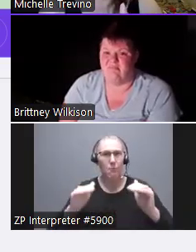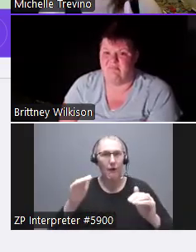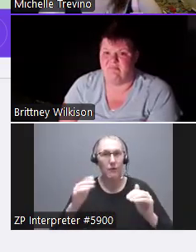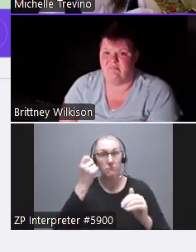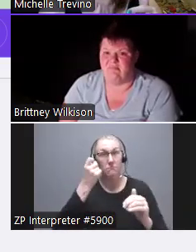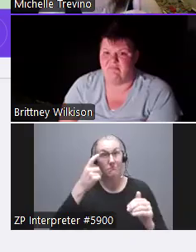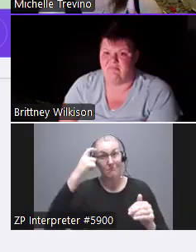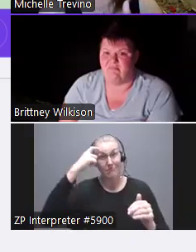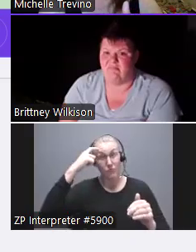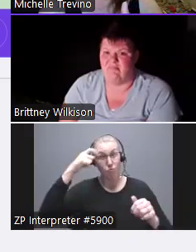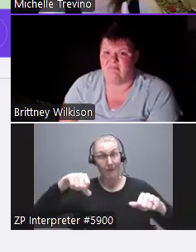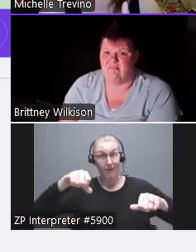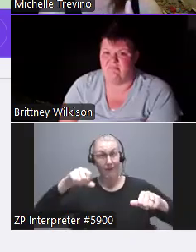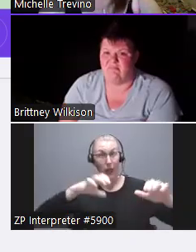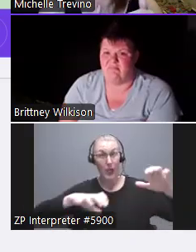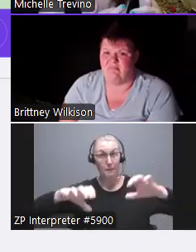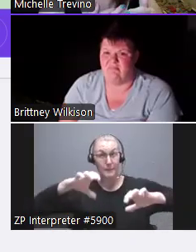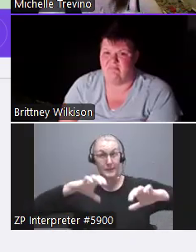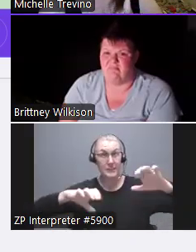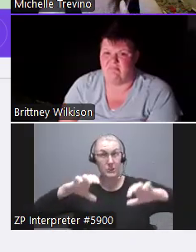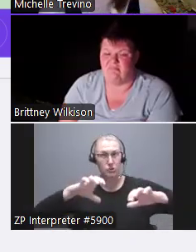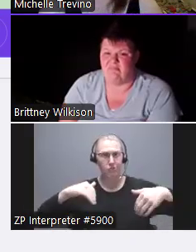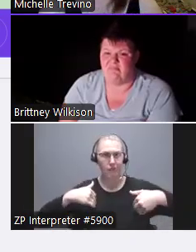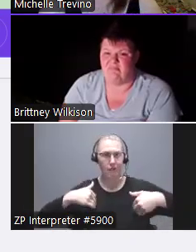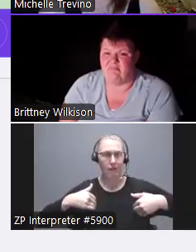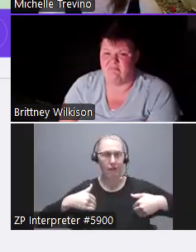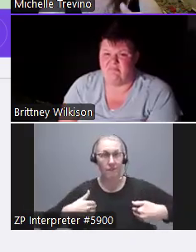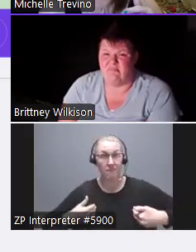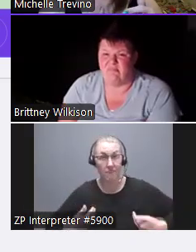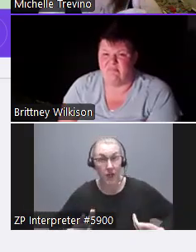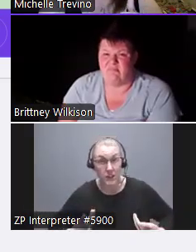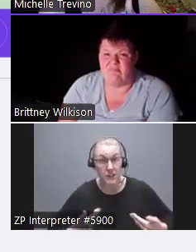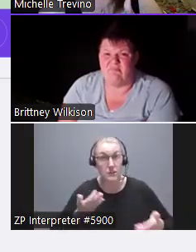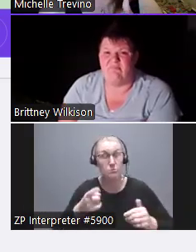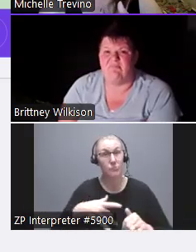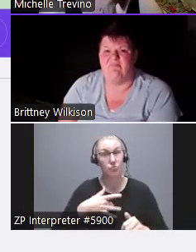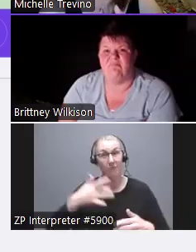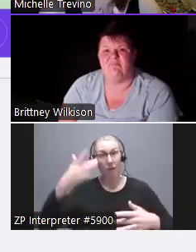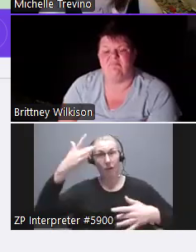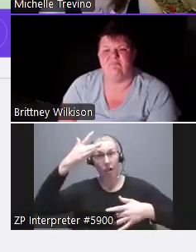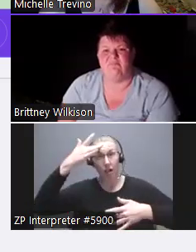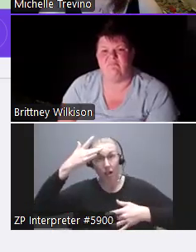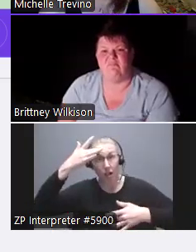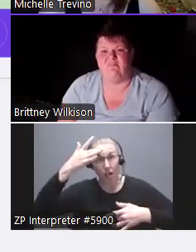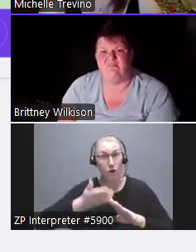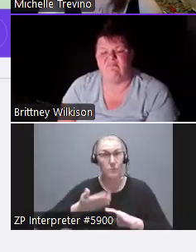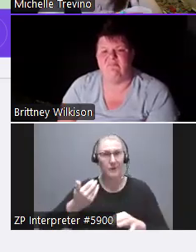chemistry, fatigue, maybe you've dealt with illness and you have some mental